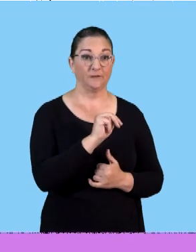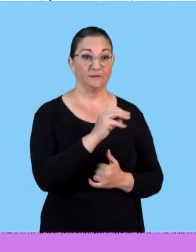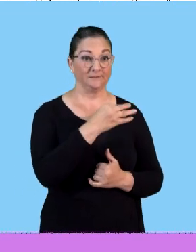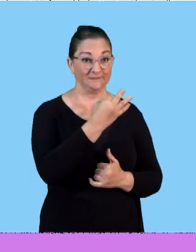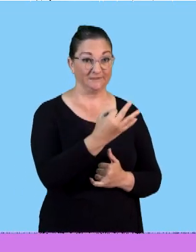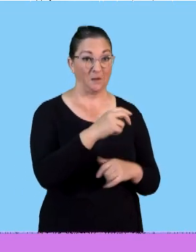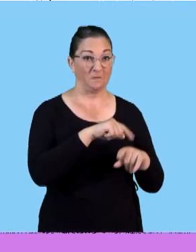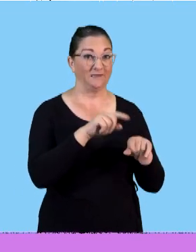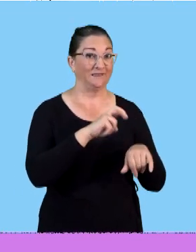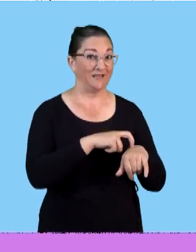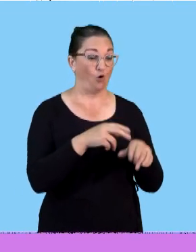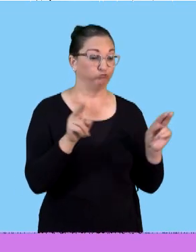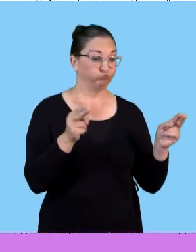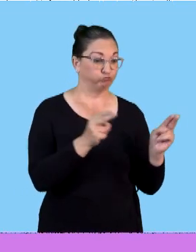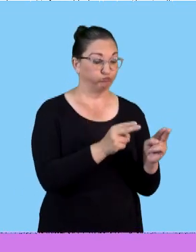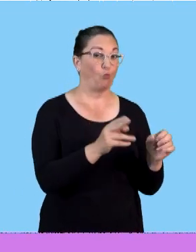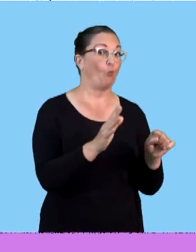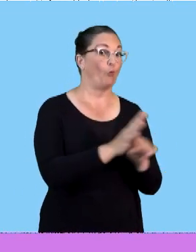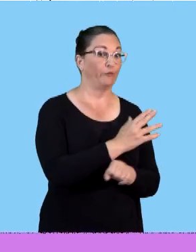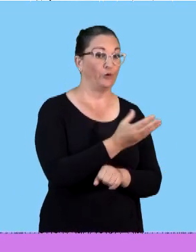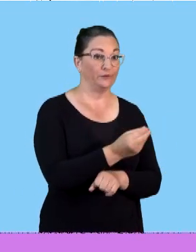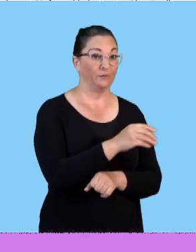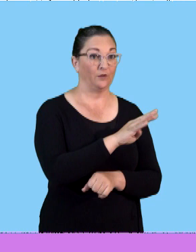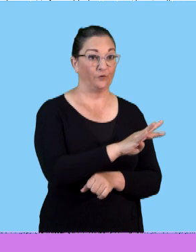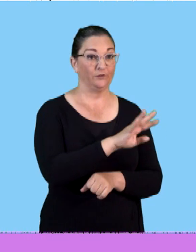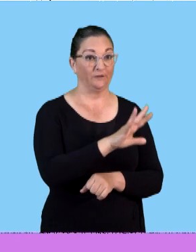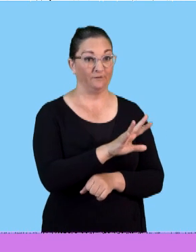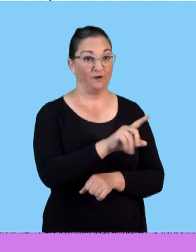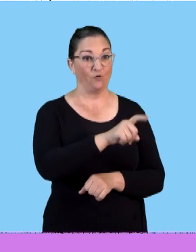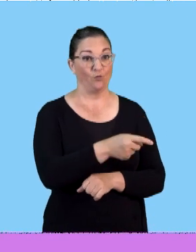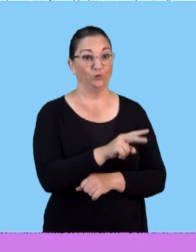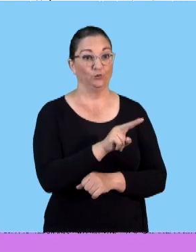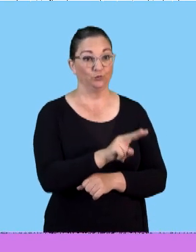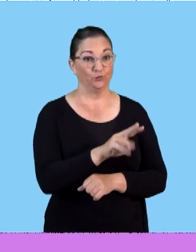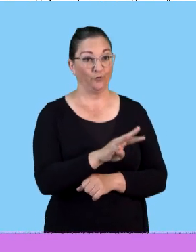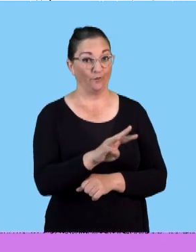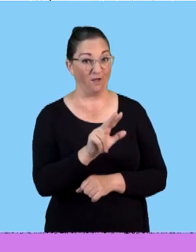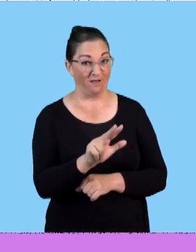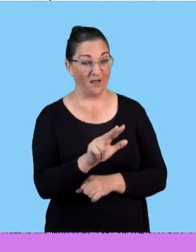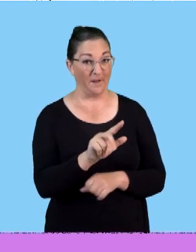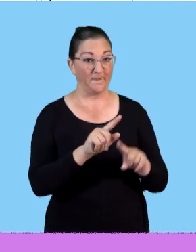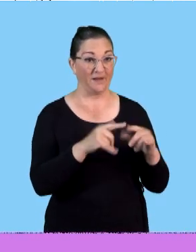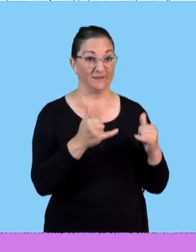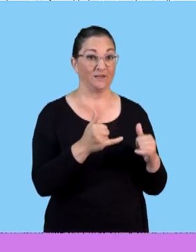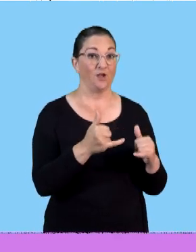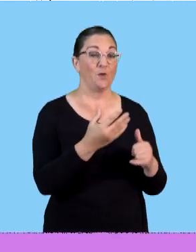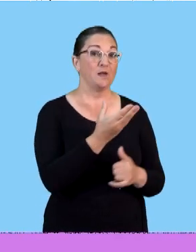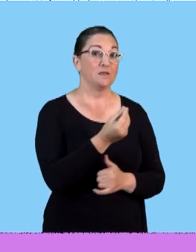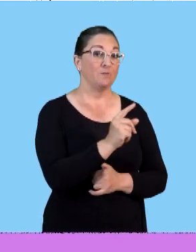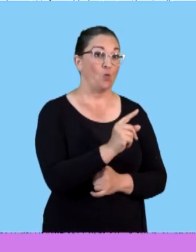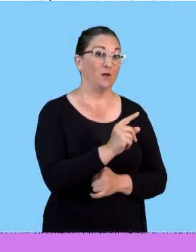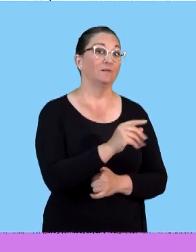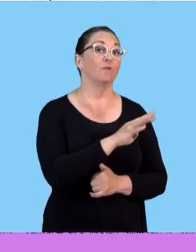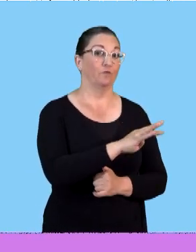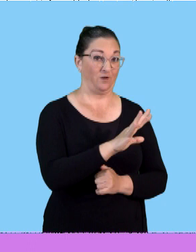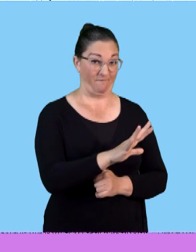what? Rounded to the nearest whole number. So 45,448, the nearest whole number will be